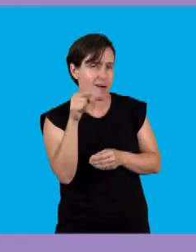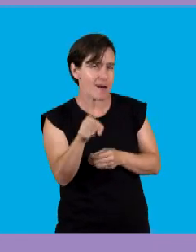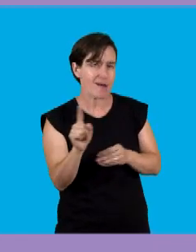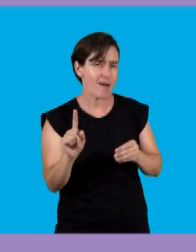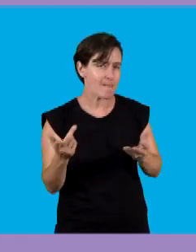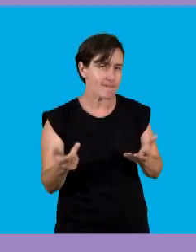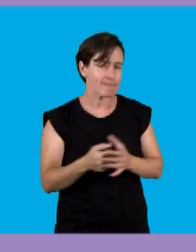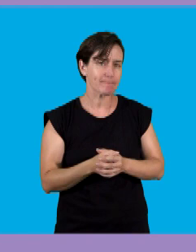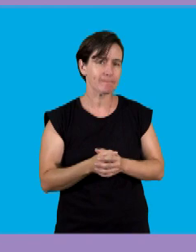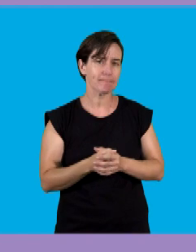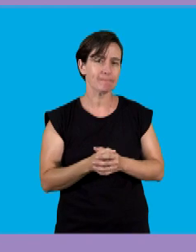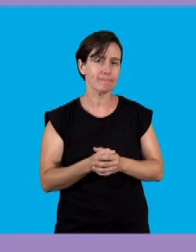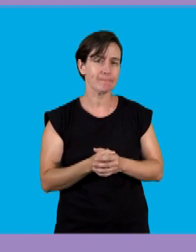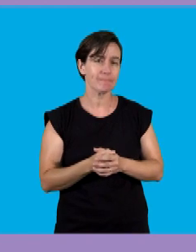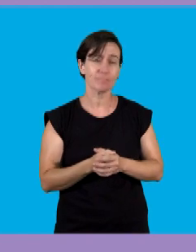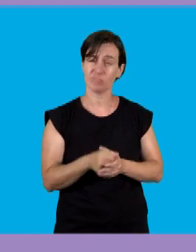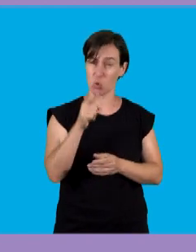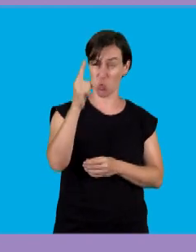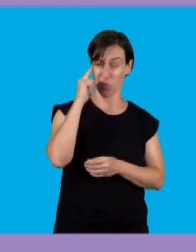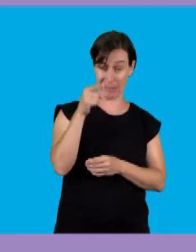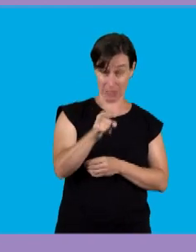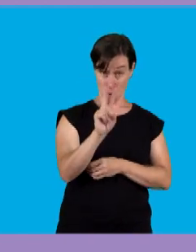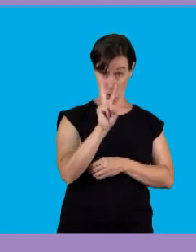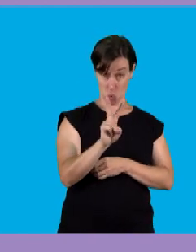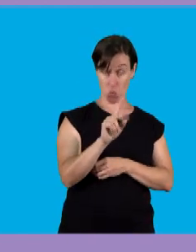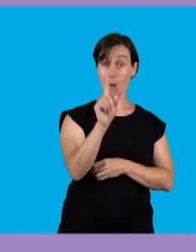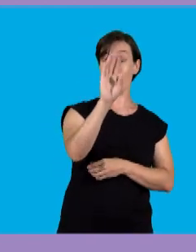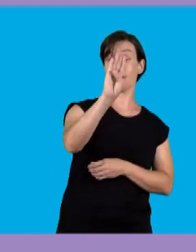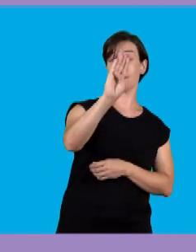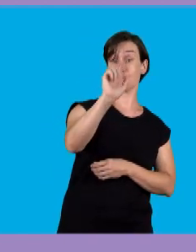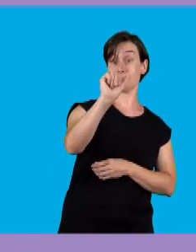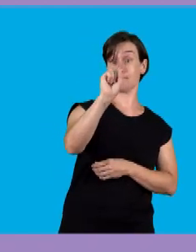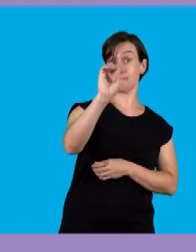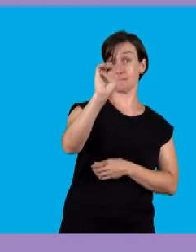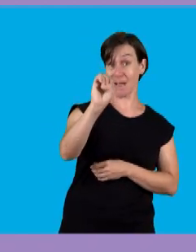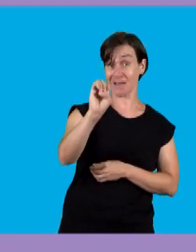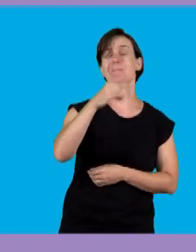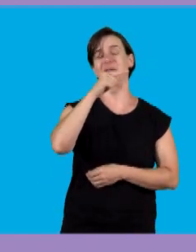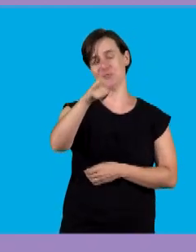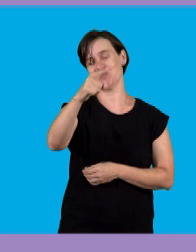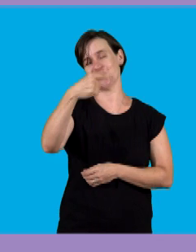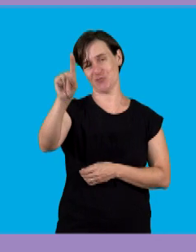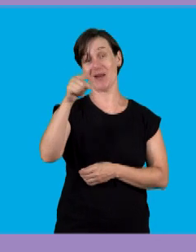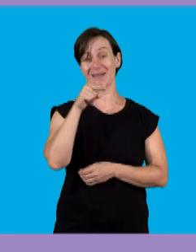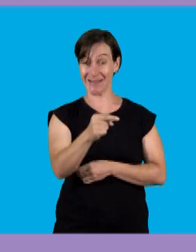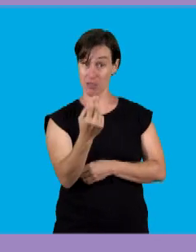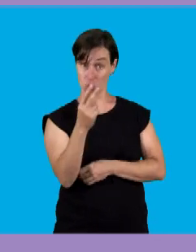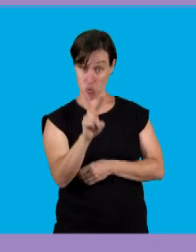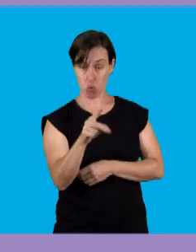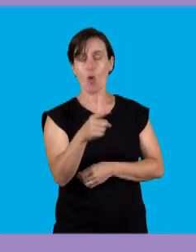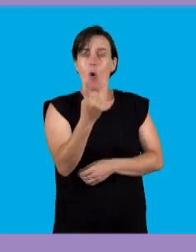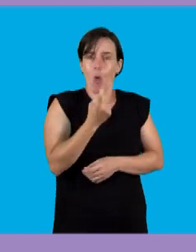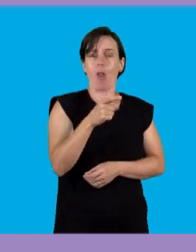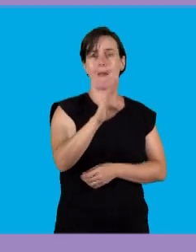that 2 plays? If you are thinking of the base, then you are absolutely correct. That is the base